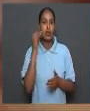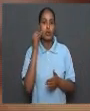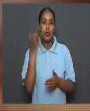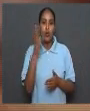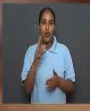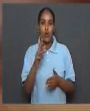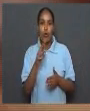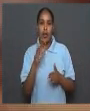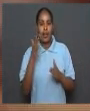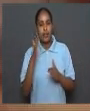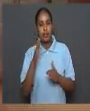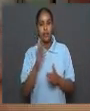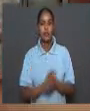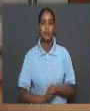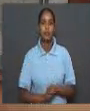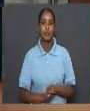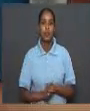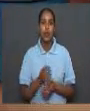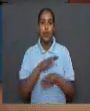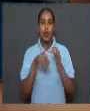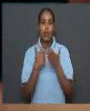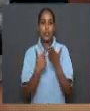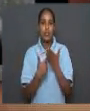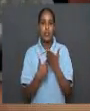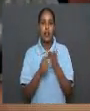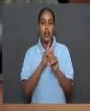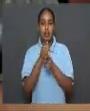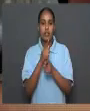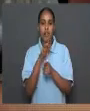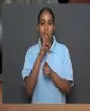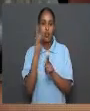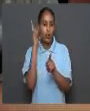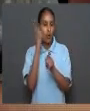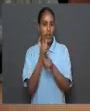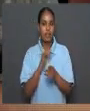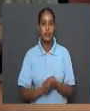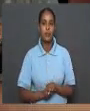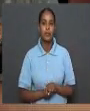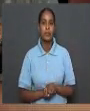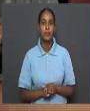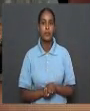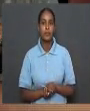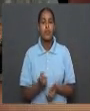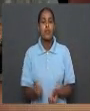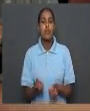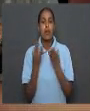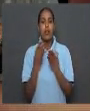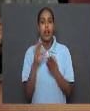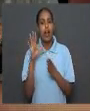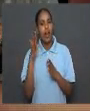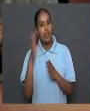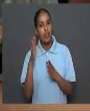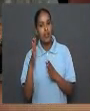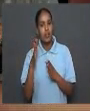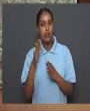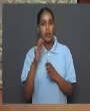or items within it. All of these answers are correct. Many items